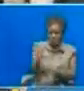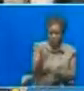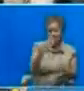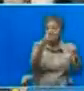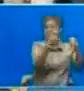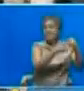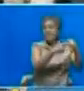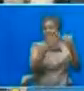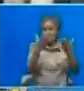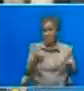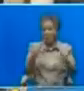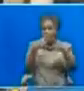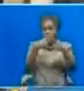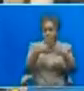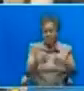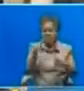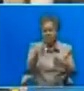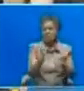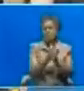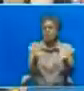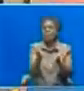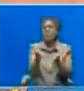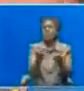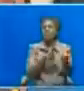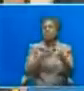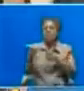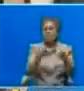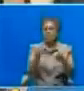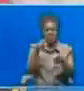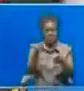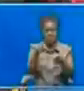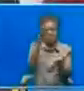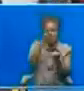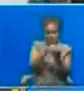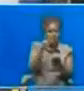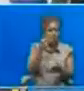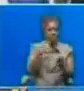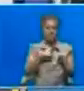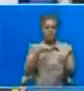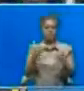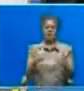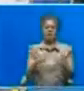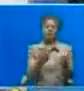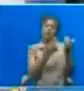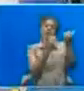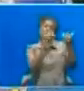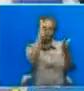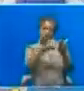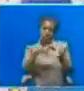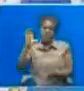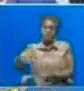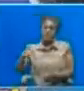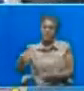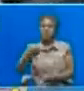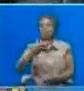now, and unfortunately, users of public transport are yet to feel this drop. We were hoping that now the matatu owners can